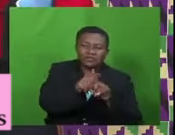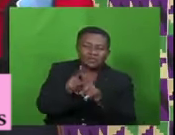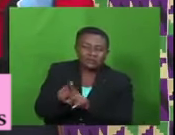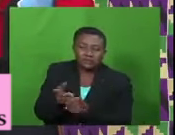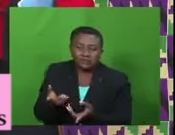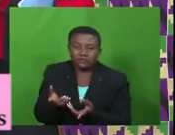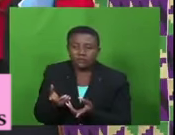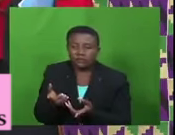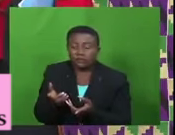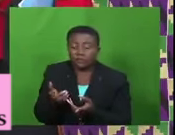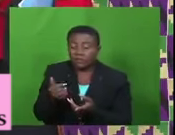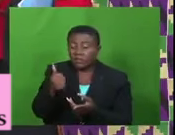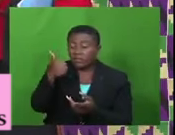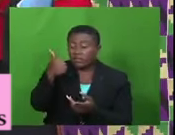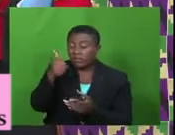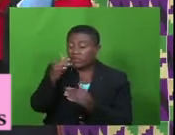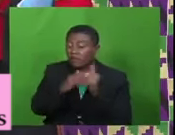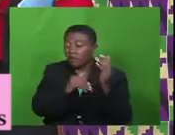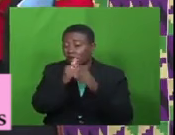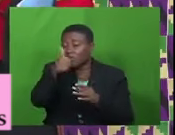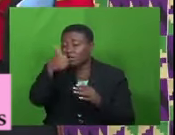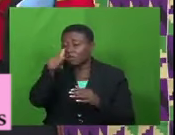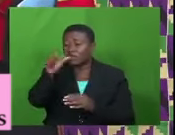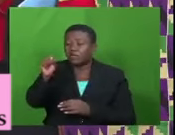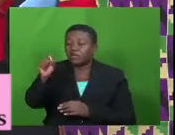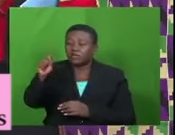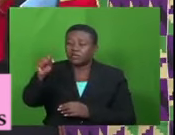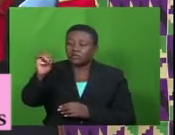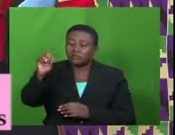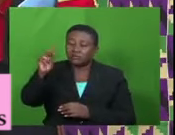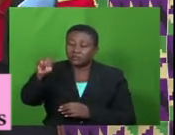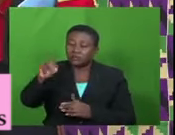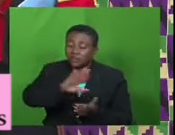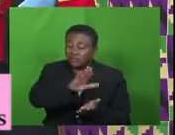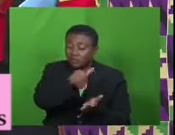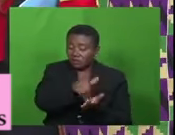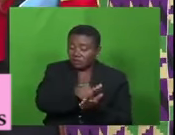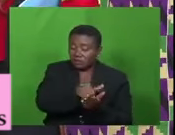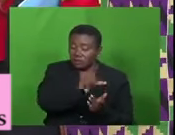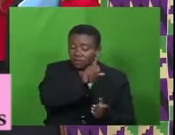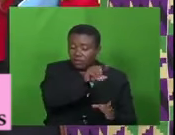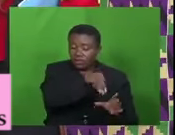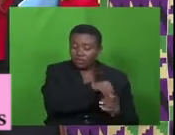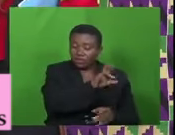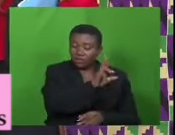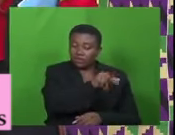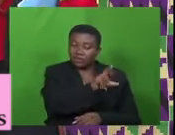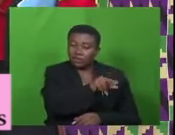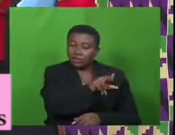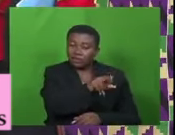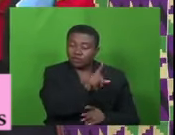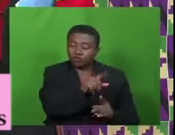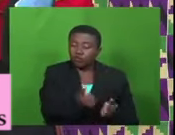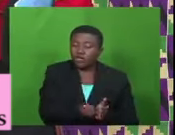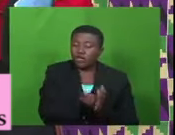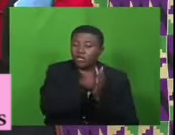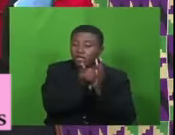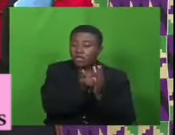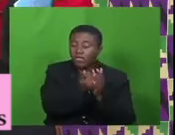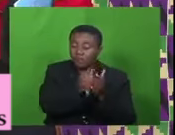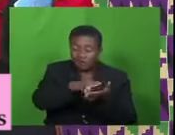of 10 STEM centers across the country, including one in Accra, to aid the study of engineering and